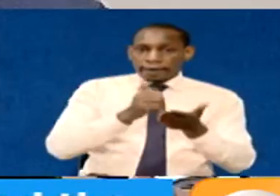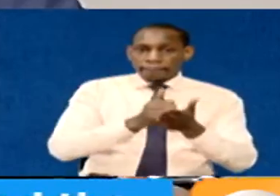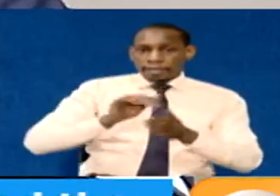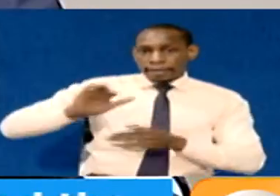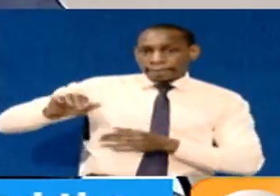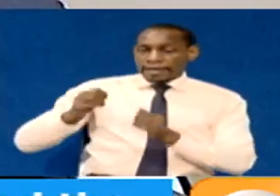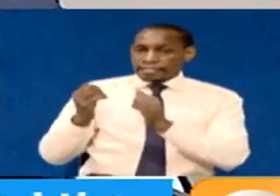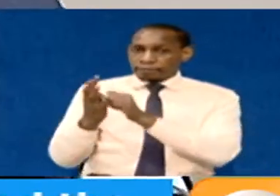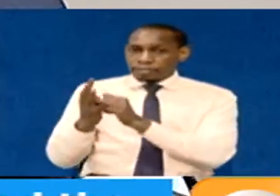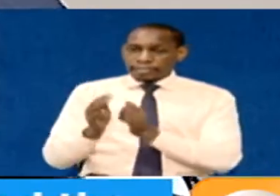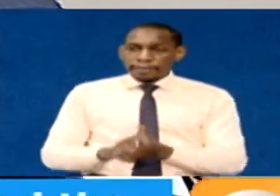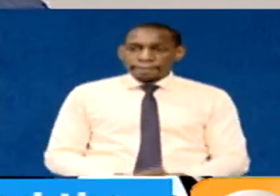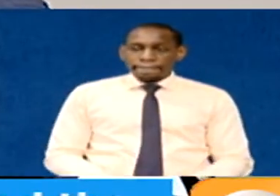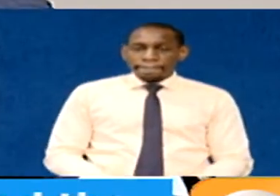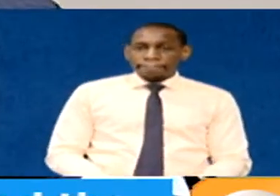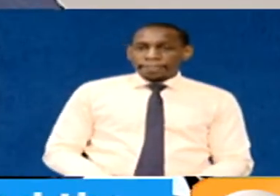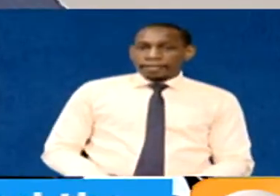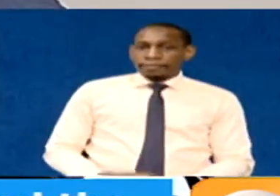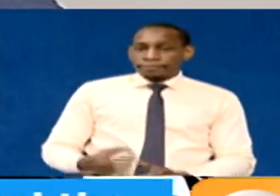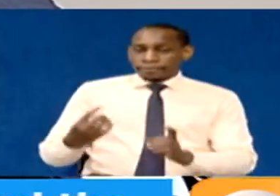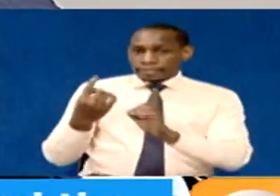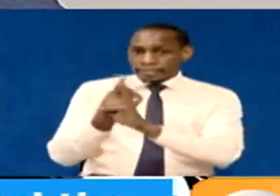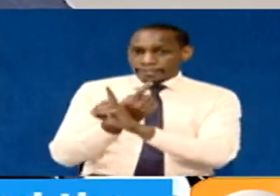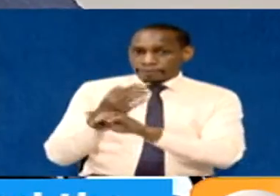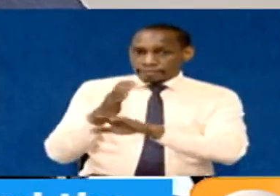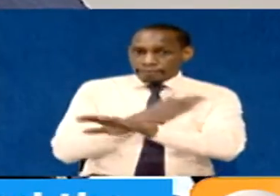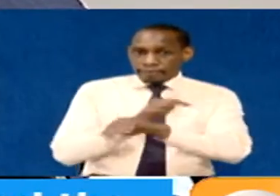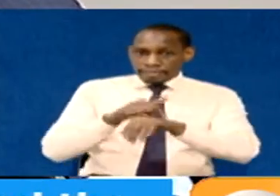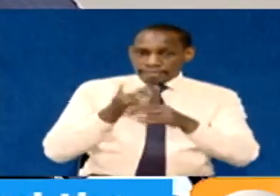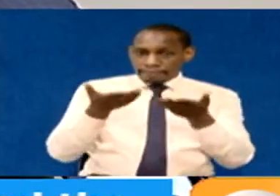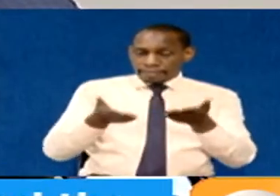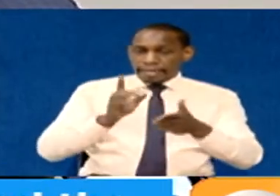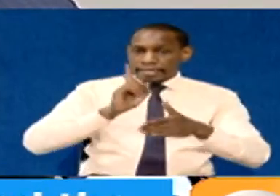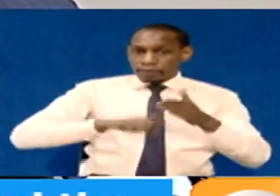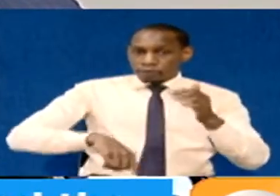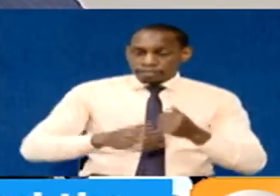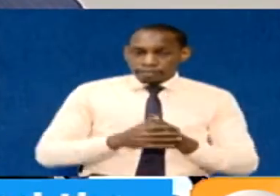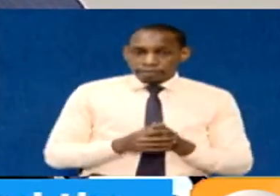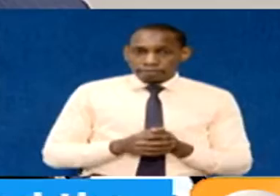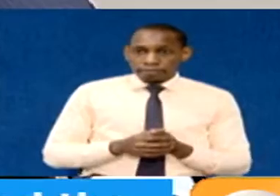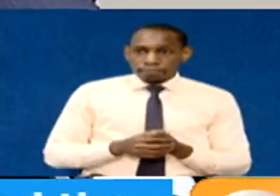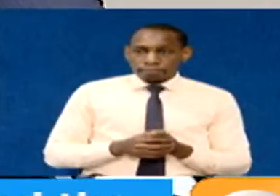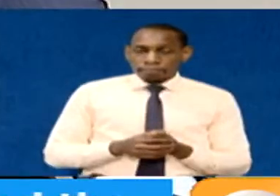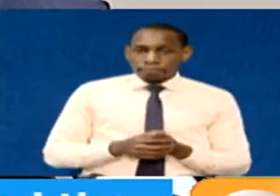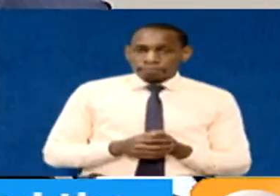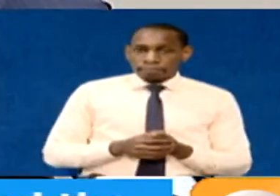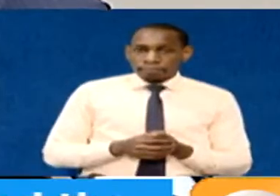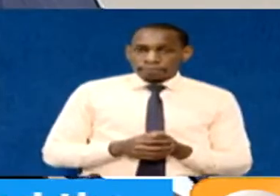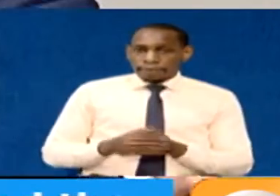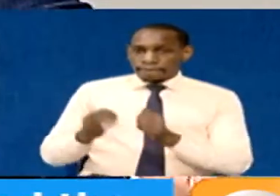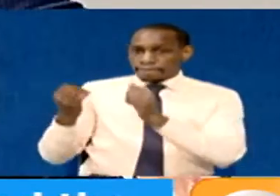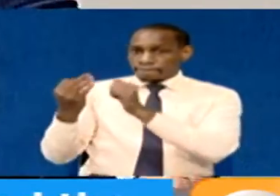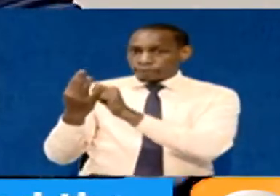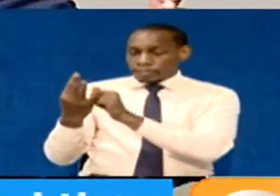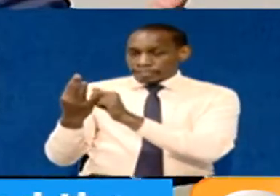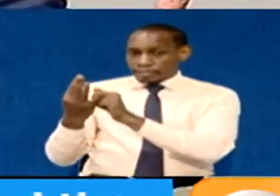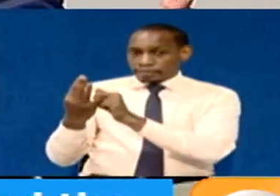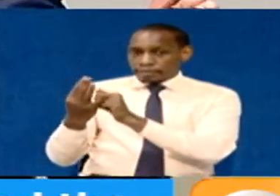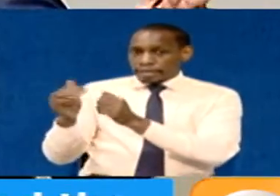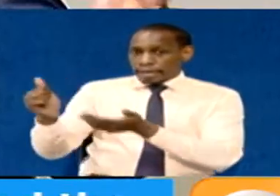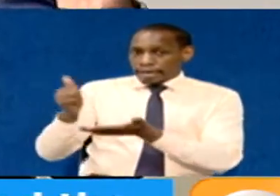the remaining 14. The difference then and now is that the 14 who were